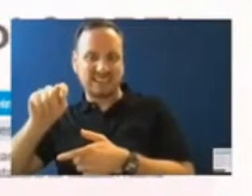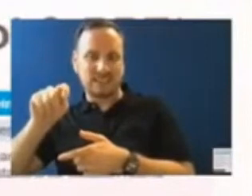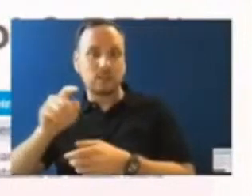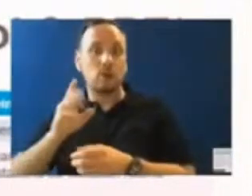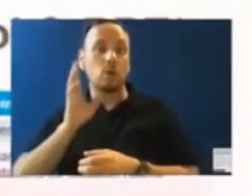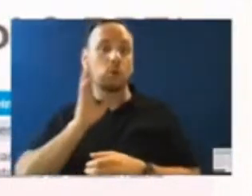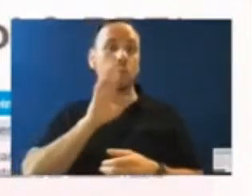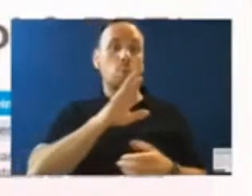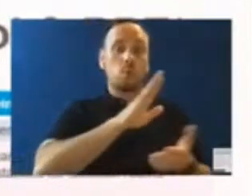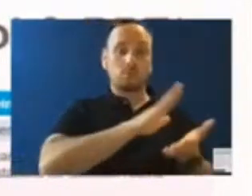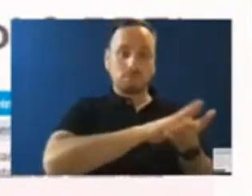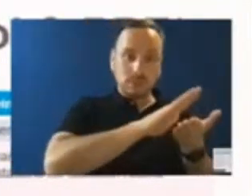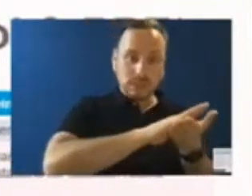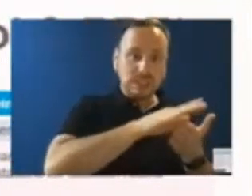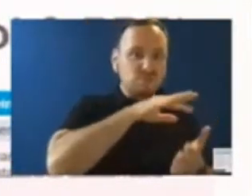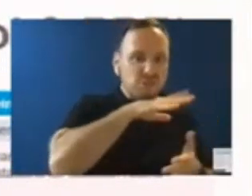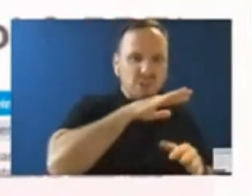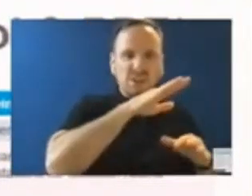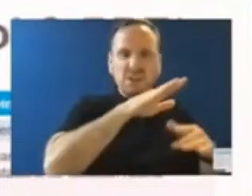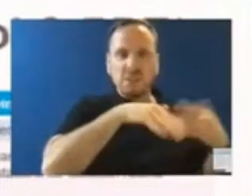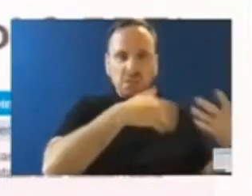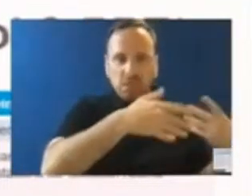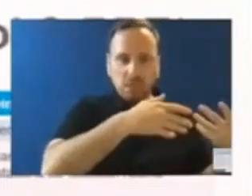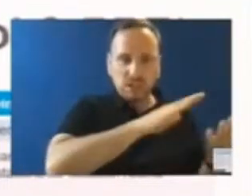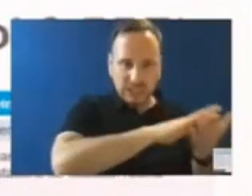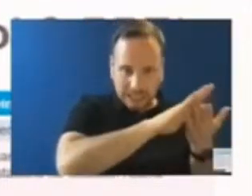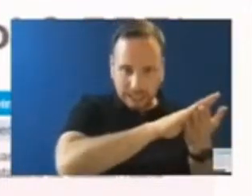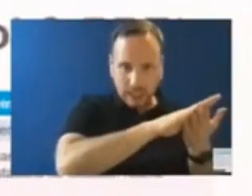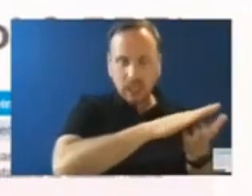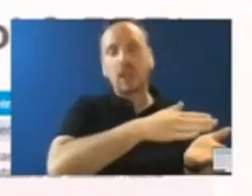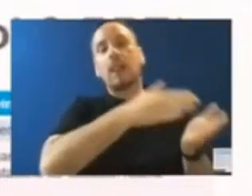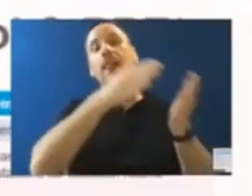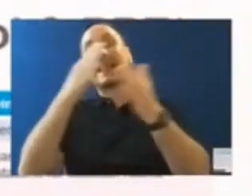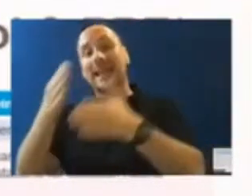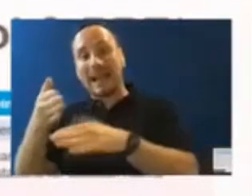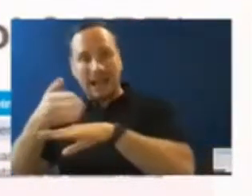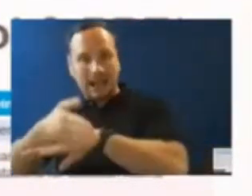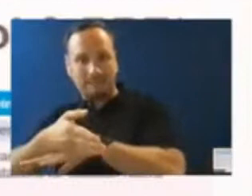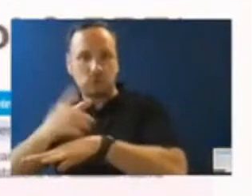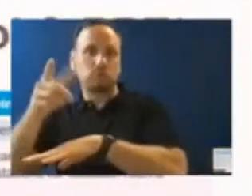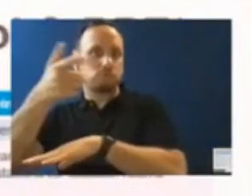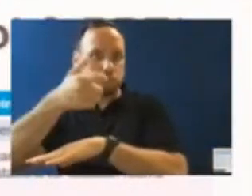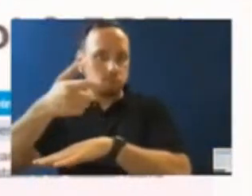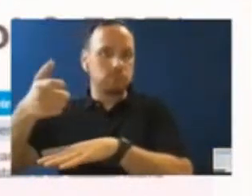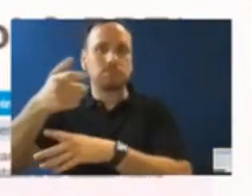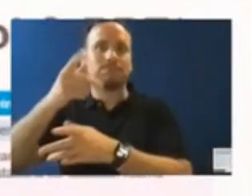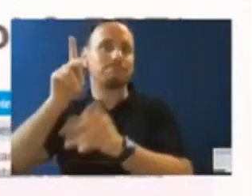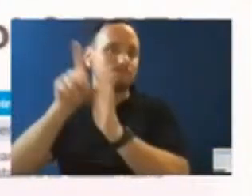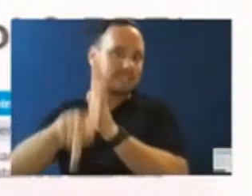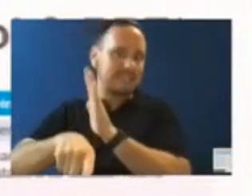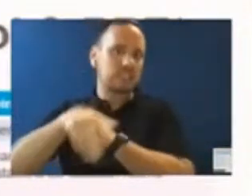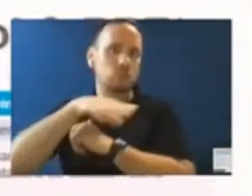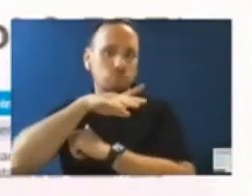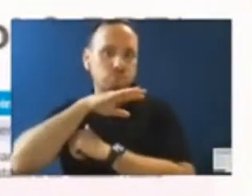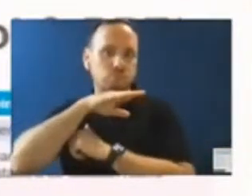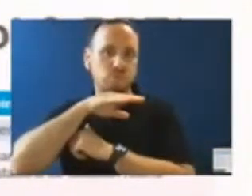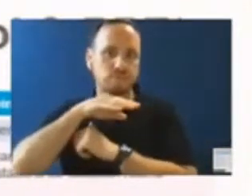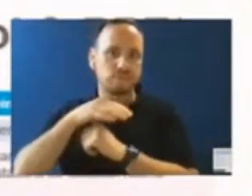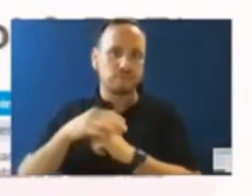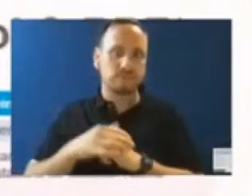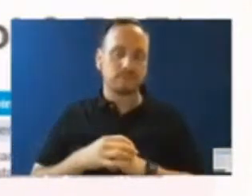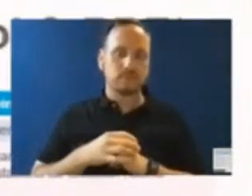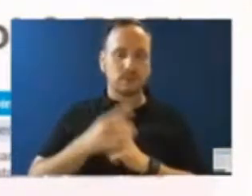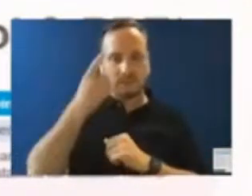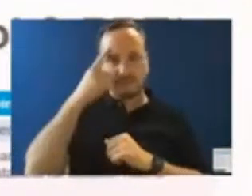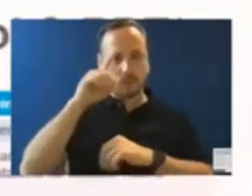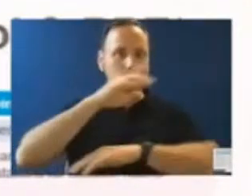have that product to be able to do that in their rooms as frequent as they feel like they need for their desks, tabletops, door